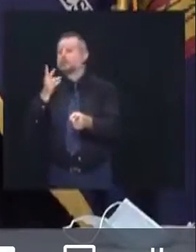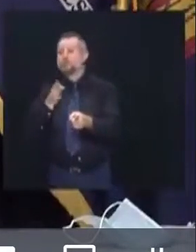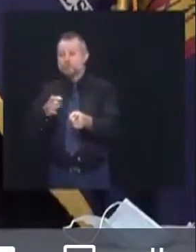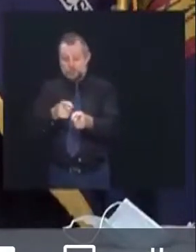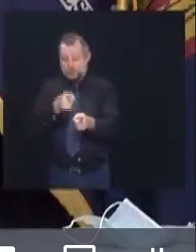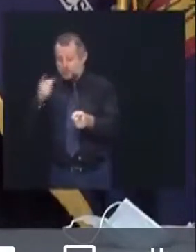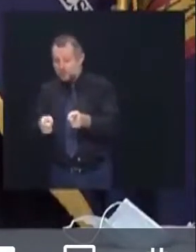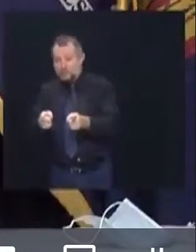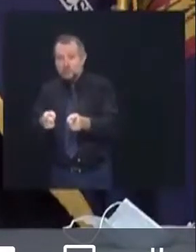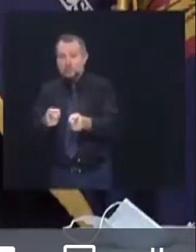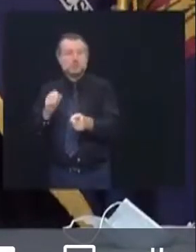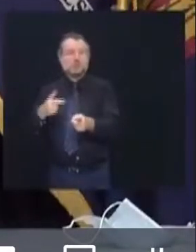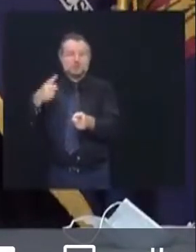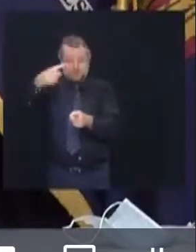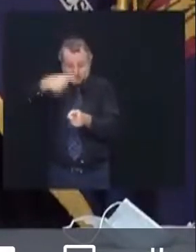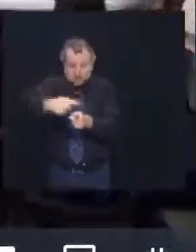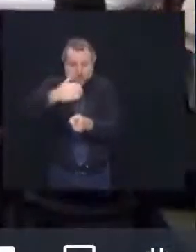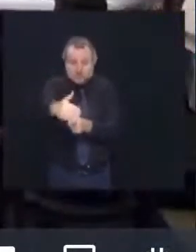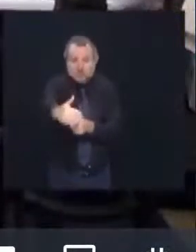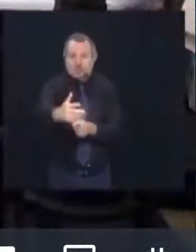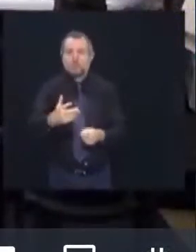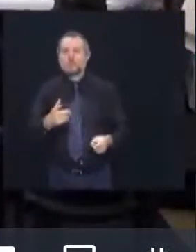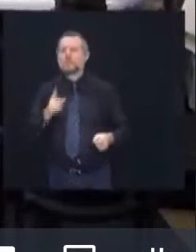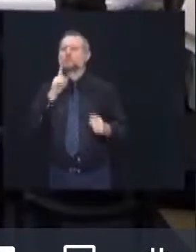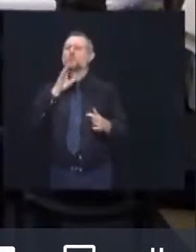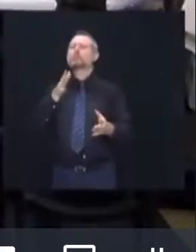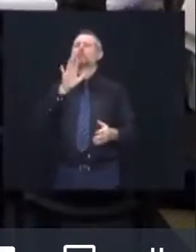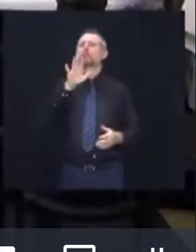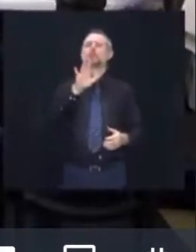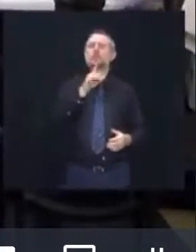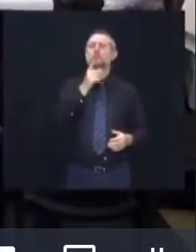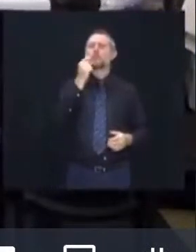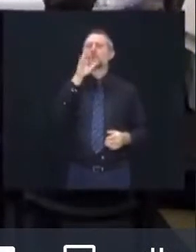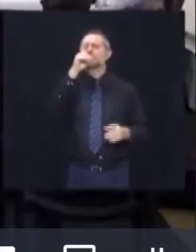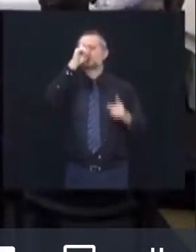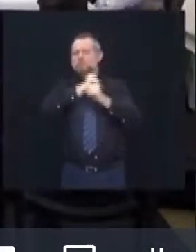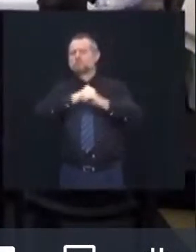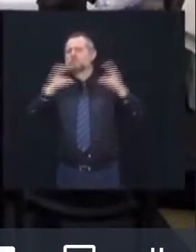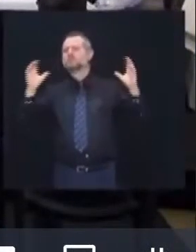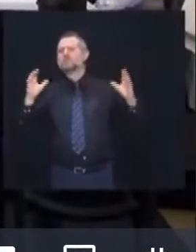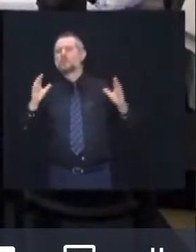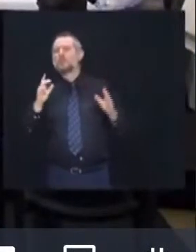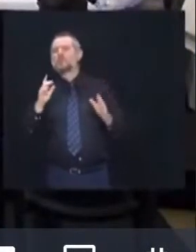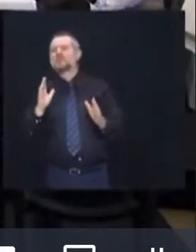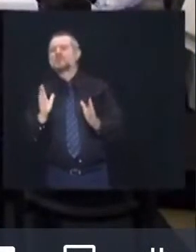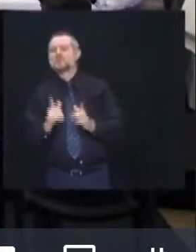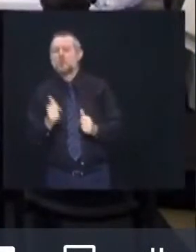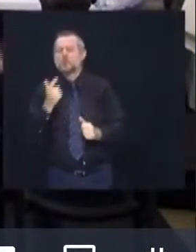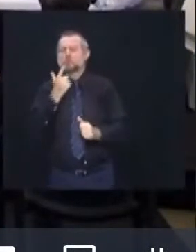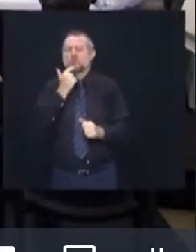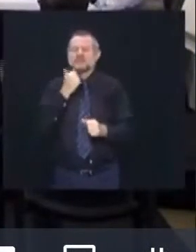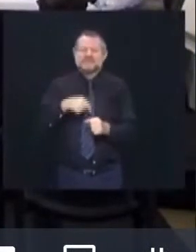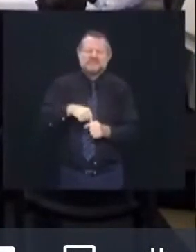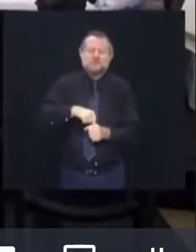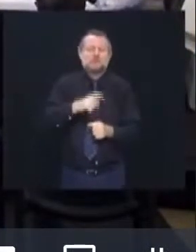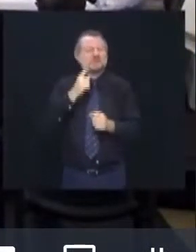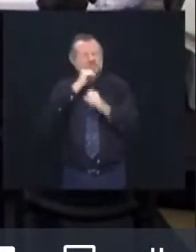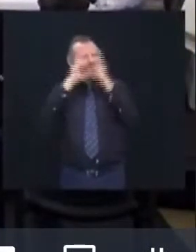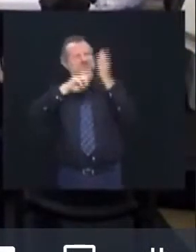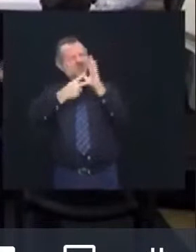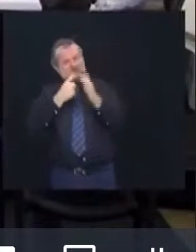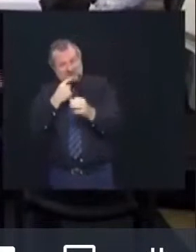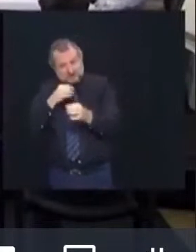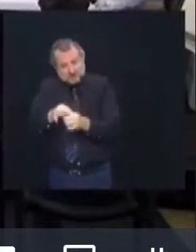what you're asking? I'm asking, yeah, what do you envision as being the smallest red zone that you'll have in the city? Is it 5 blocks by 5